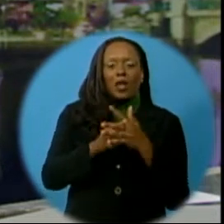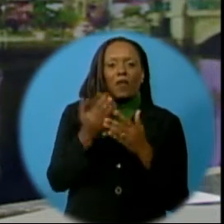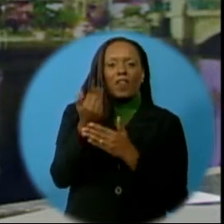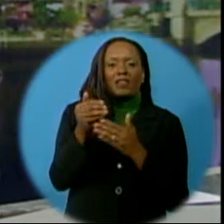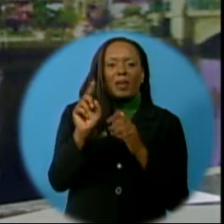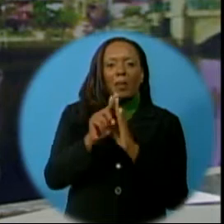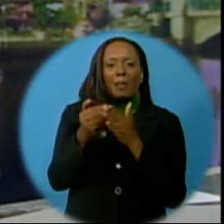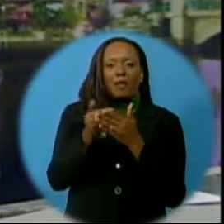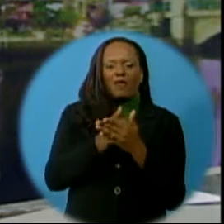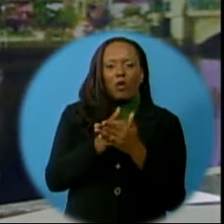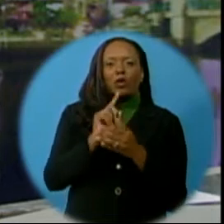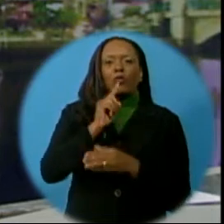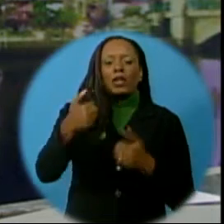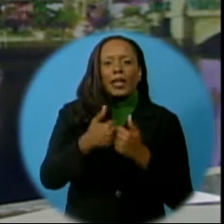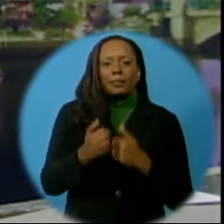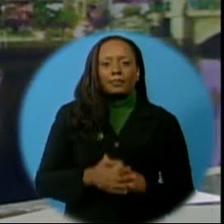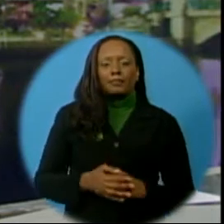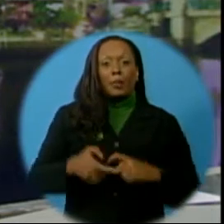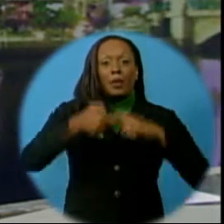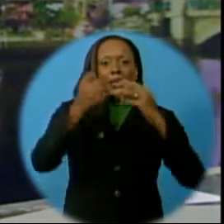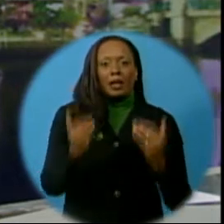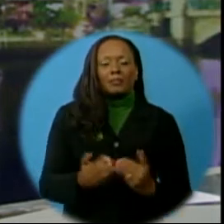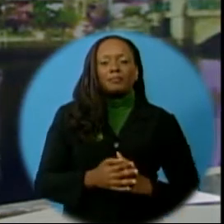each broadcast. As the first half in sports, back in a bit.